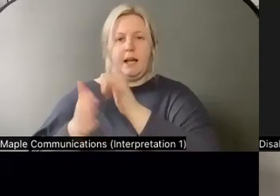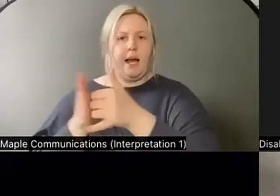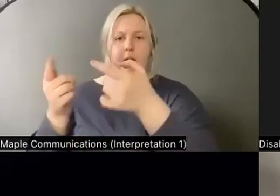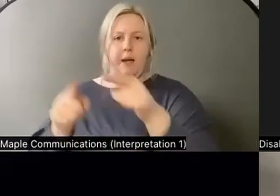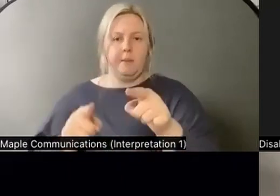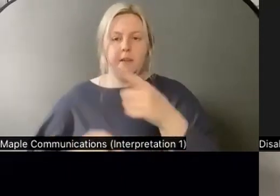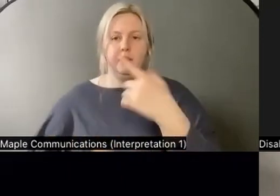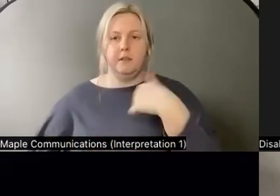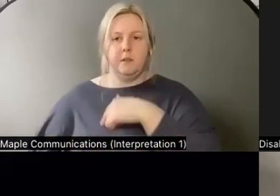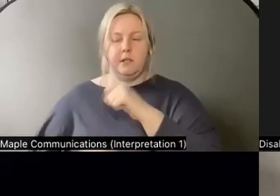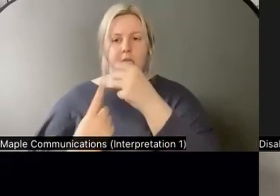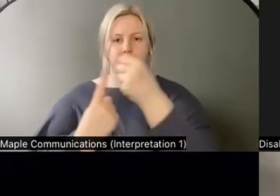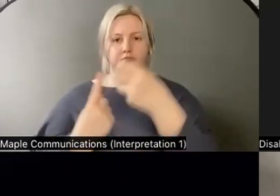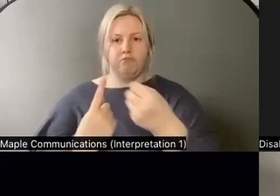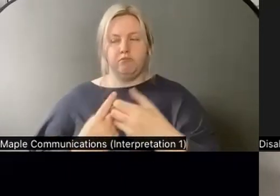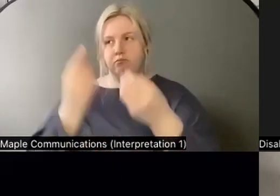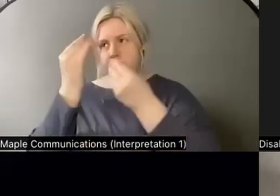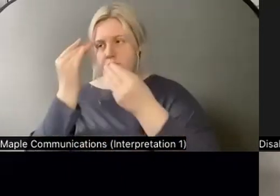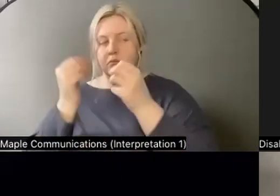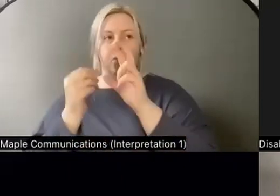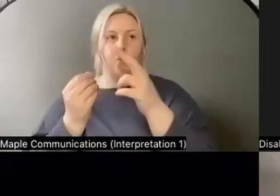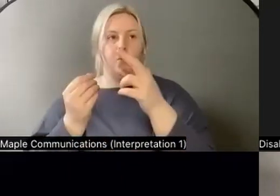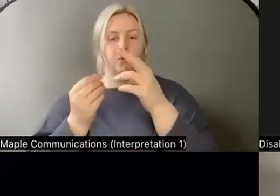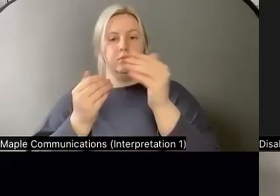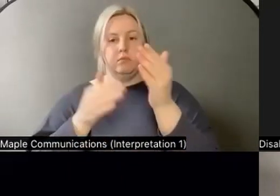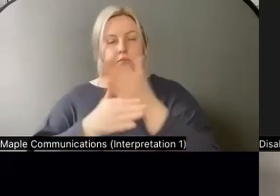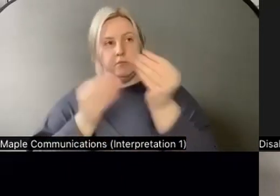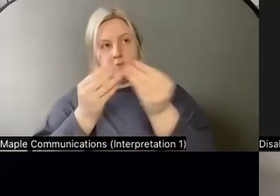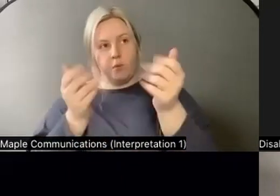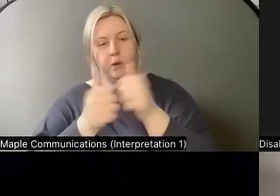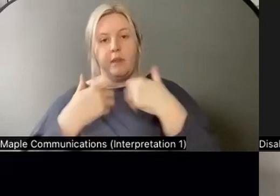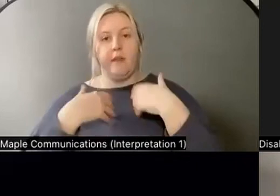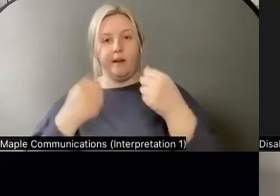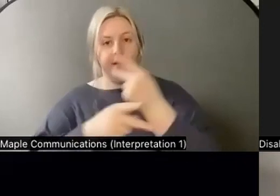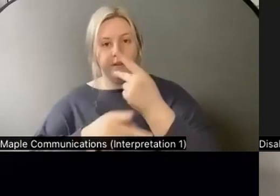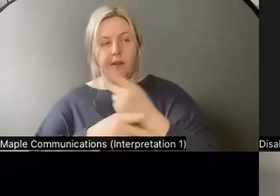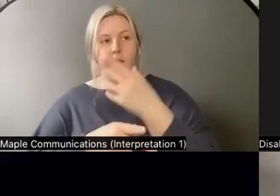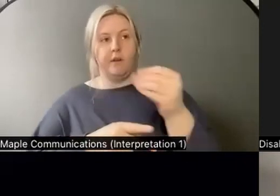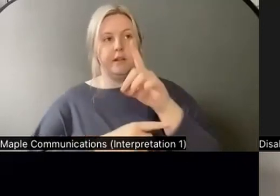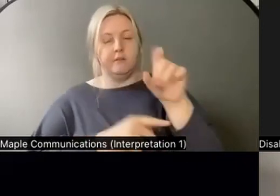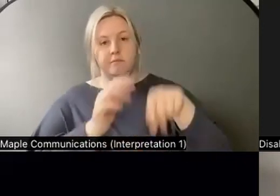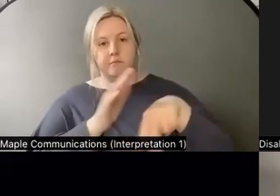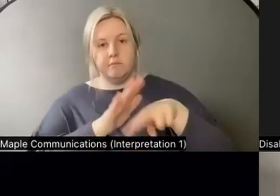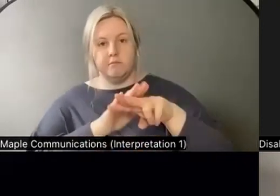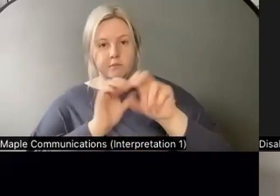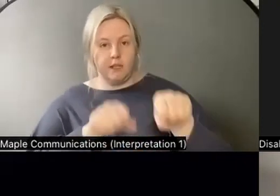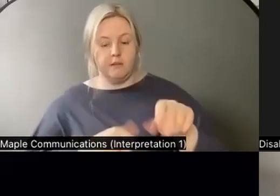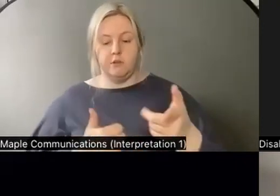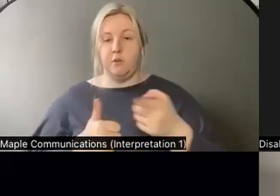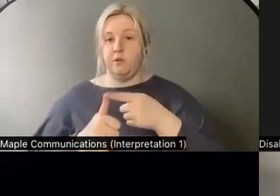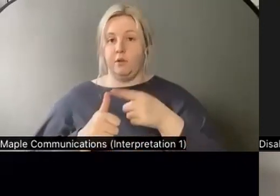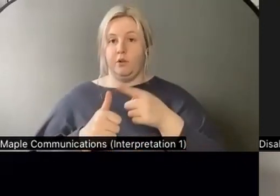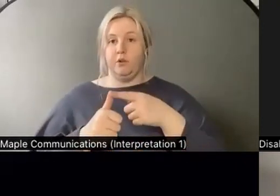our thoughts on these to all healthcare and more generally to medical ableism and MAID overall. Firstly, our sector